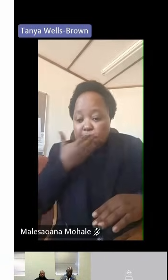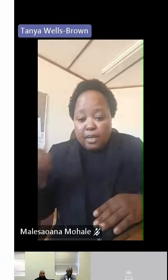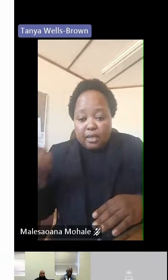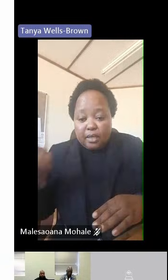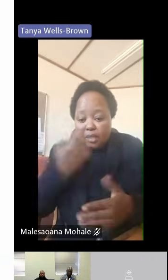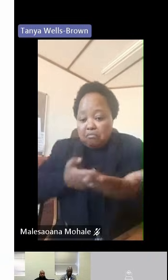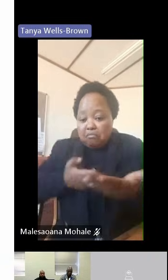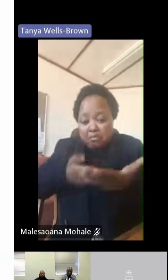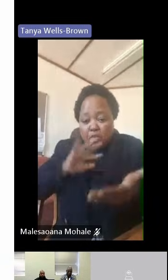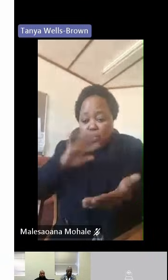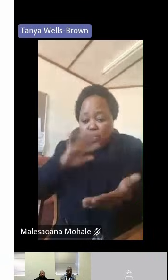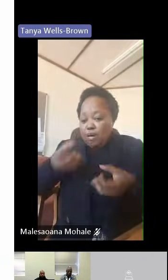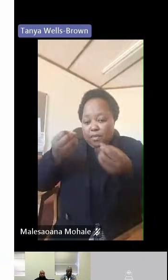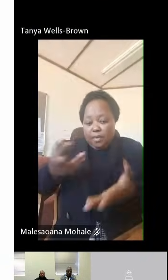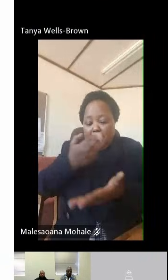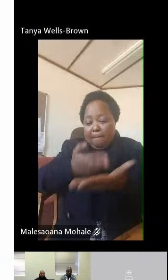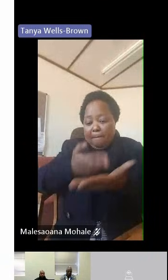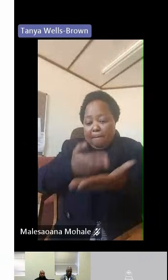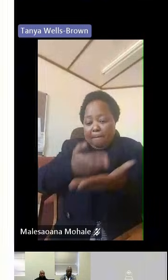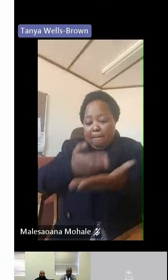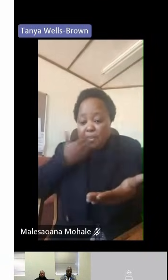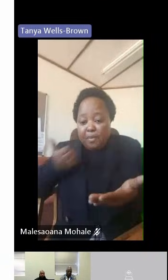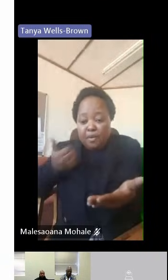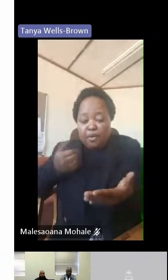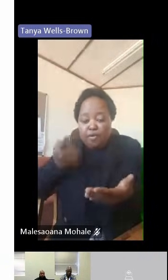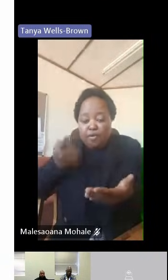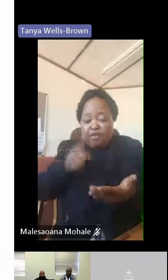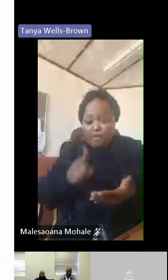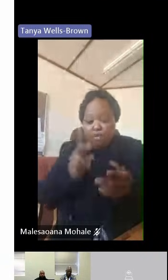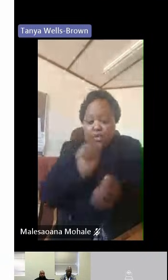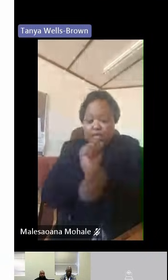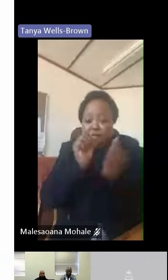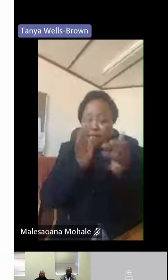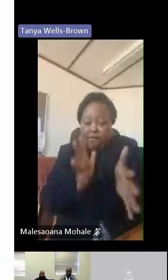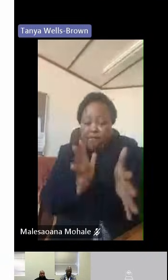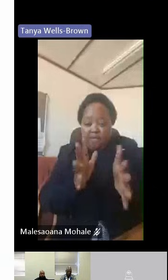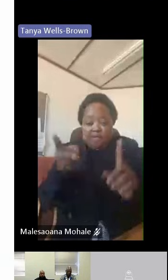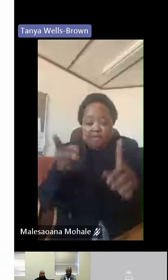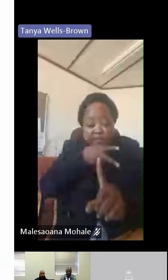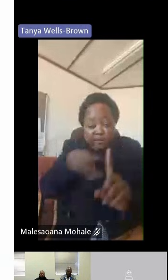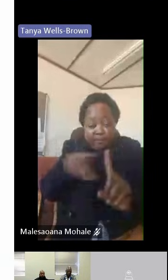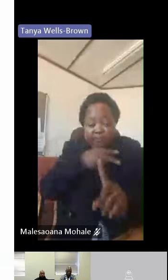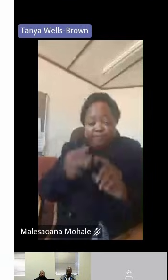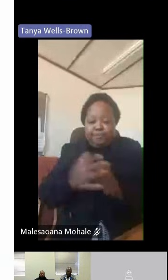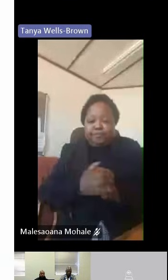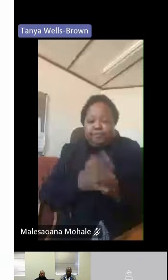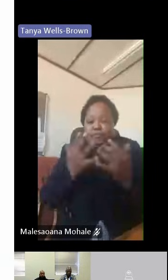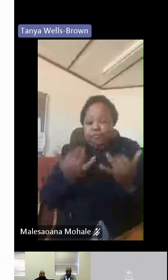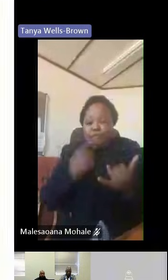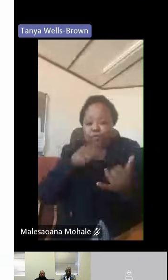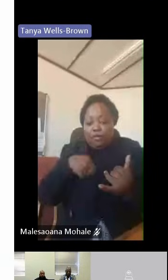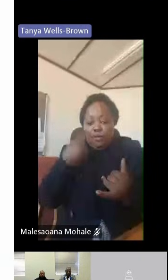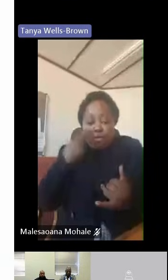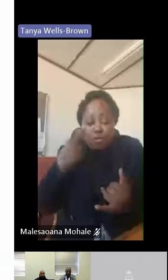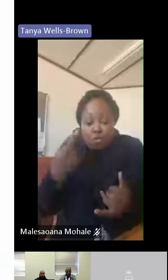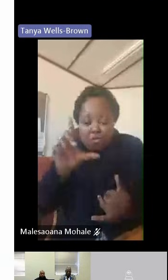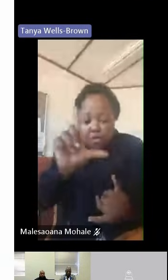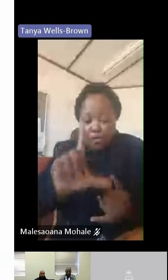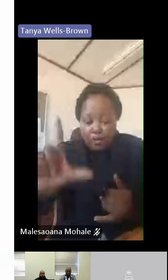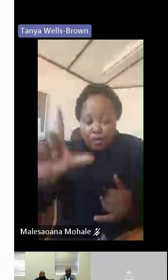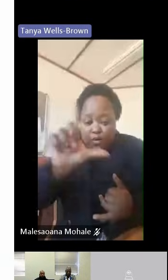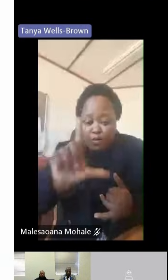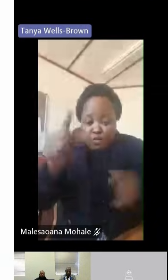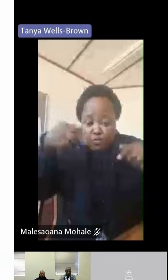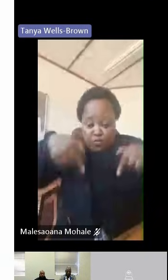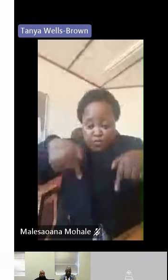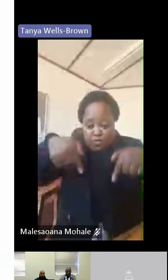outcome for survivors of violence. When we look at it from the perspective of Lesotho, what we have is